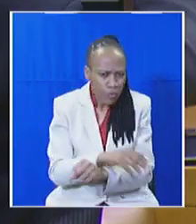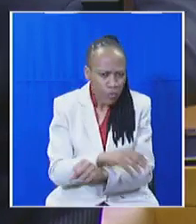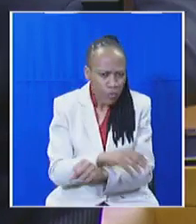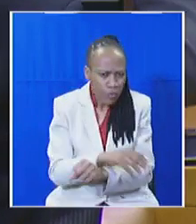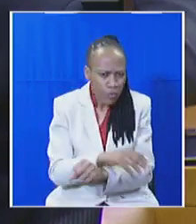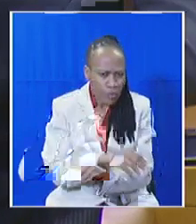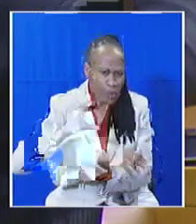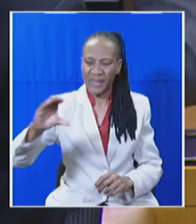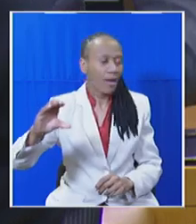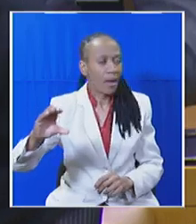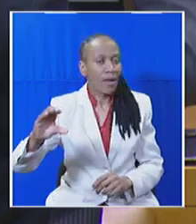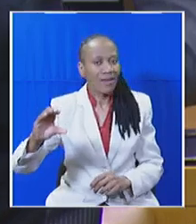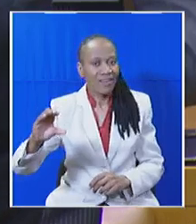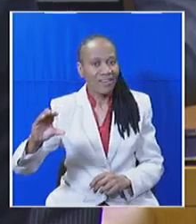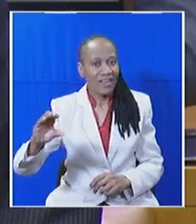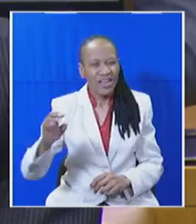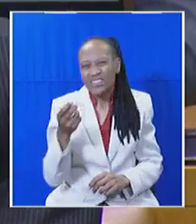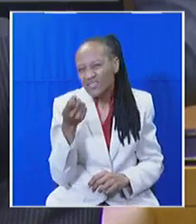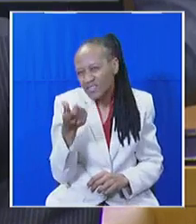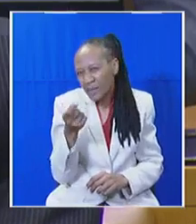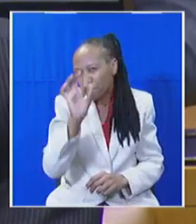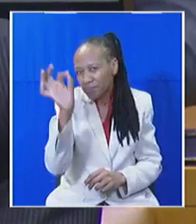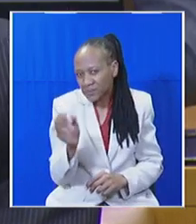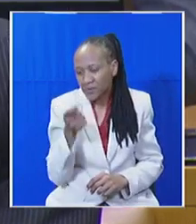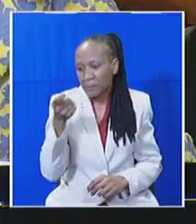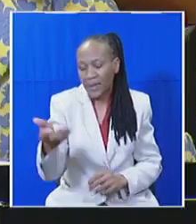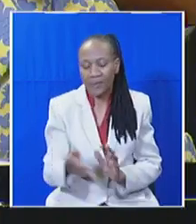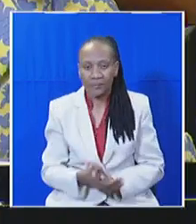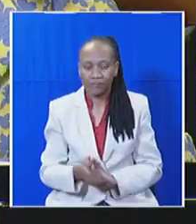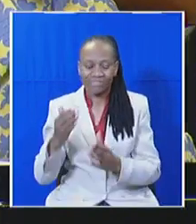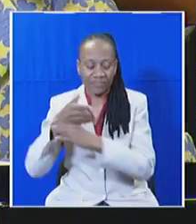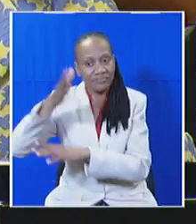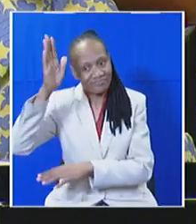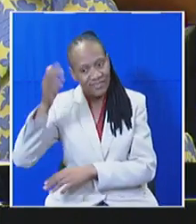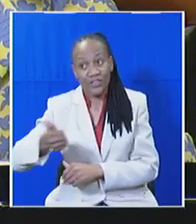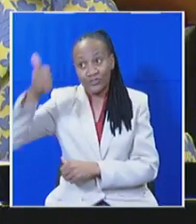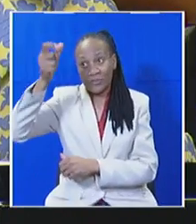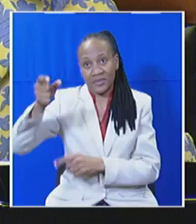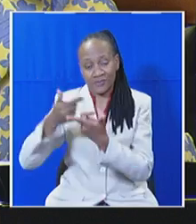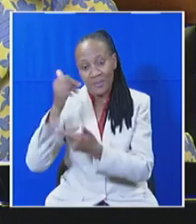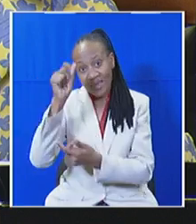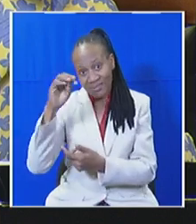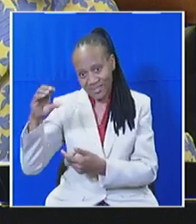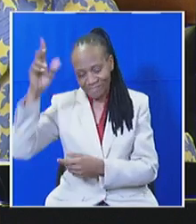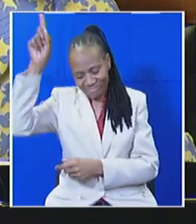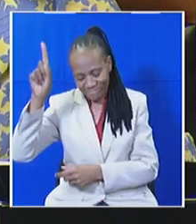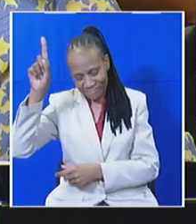point is of the order. committees. Point of order. Honorable Chief Whip. Madam Speaker,